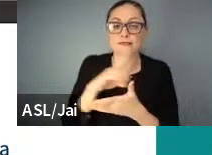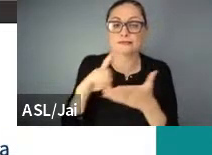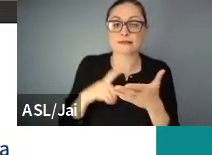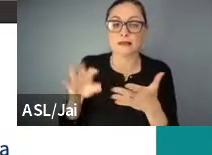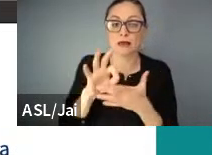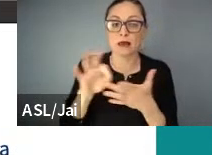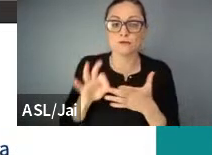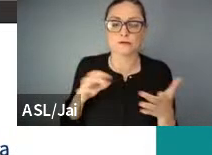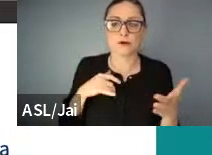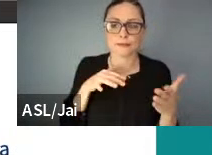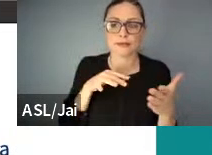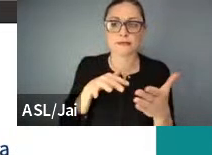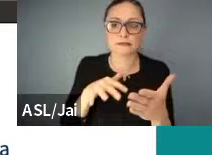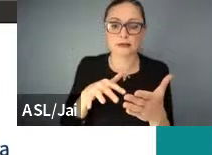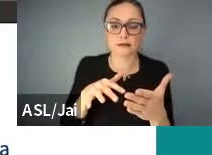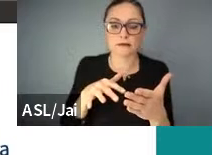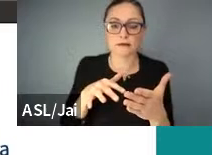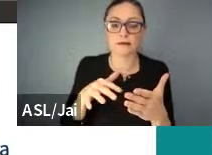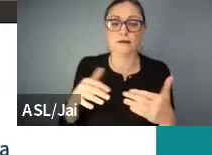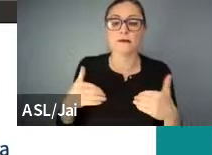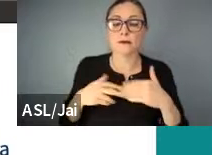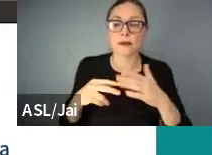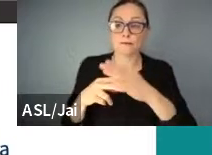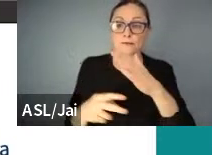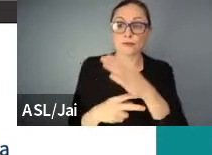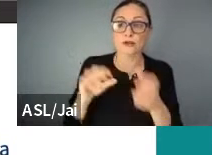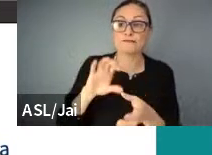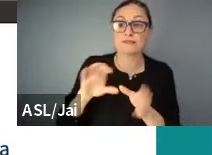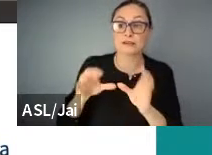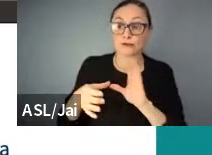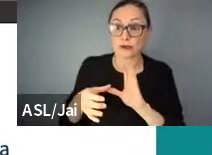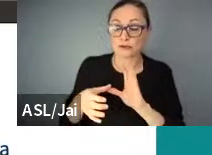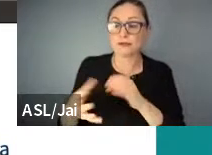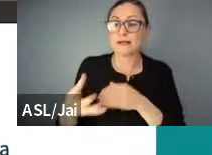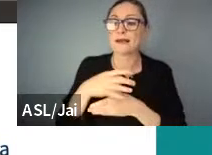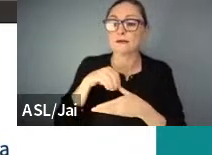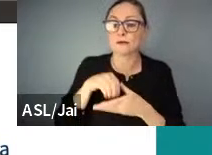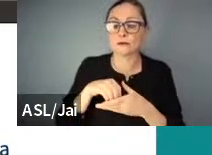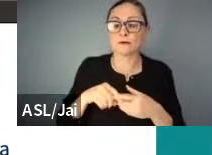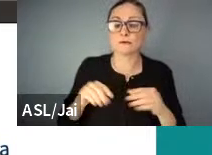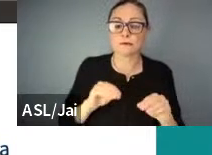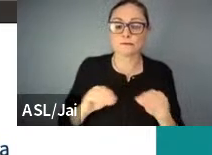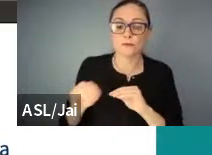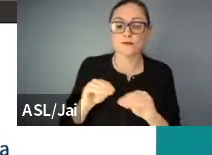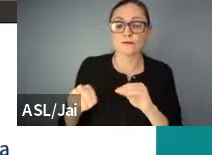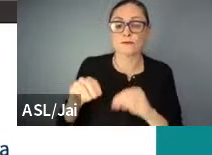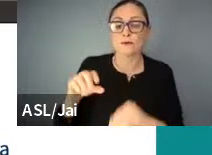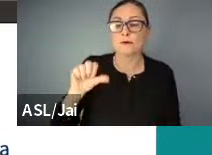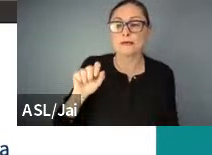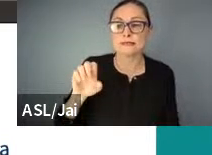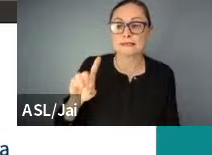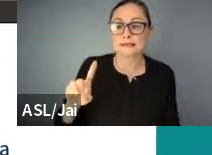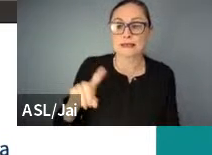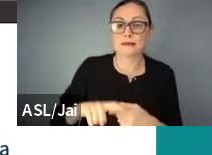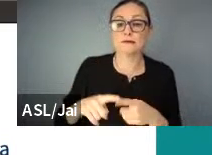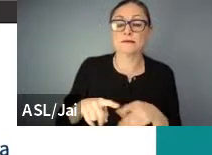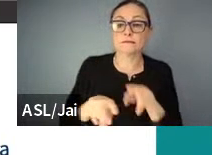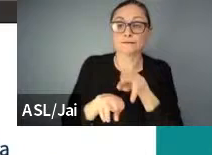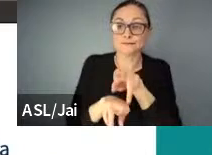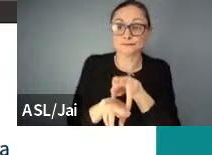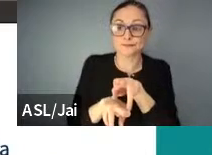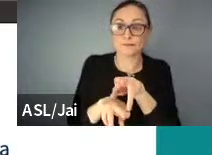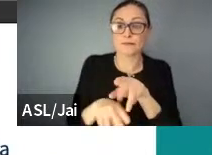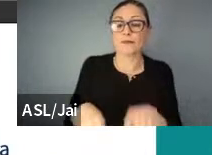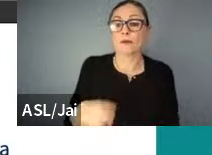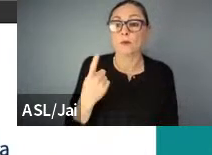studied. We have a bridge configuration that includes a movable span or single level or double level bridges.